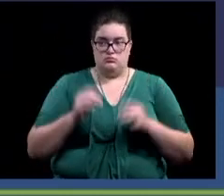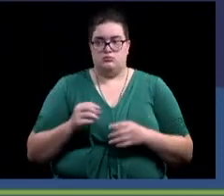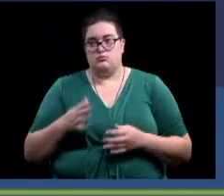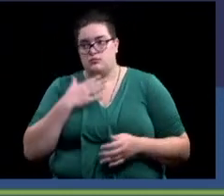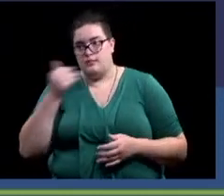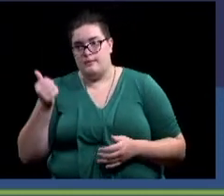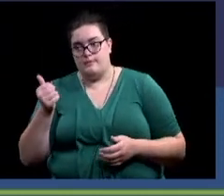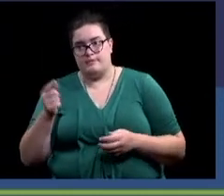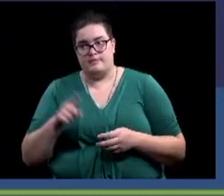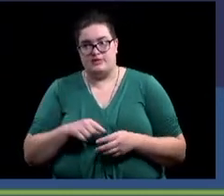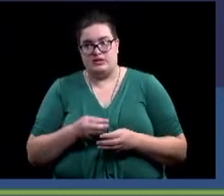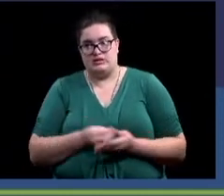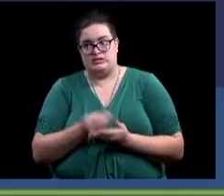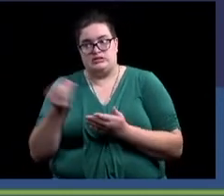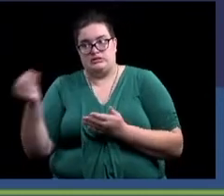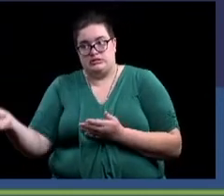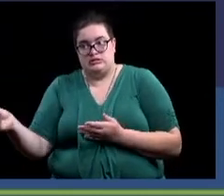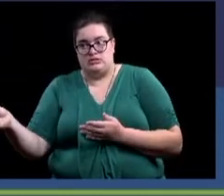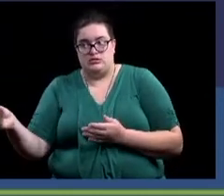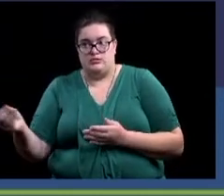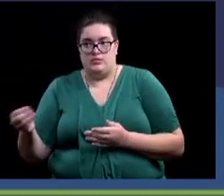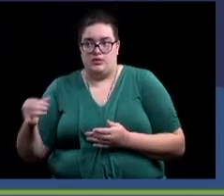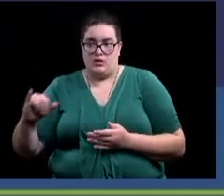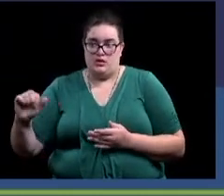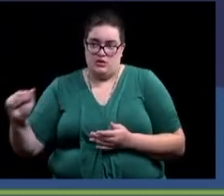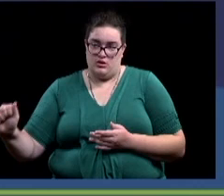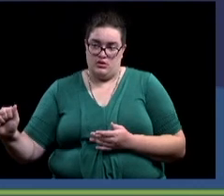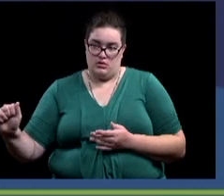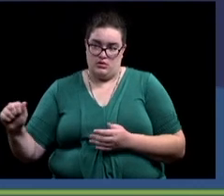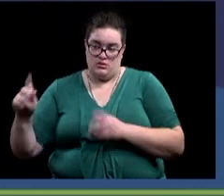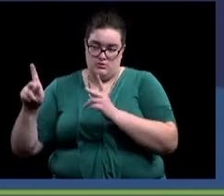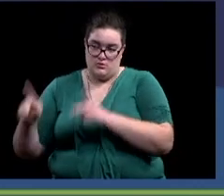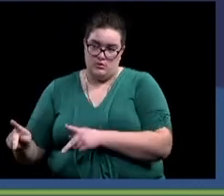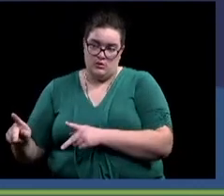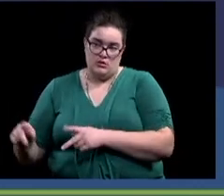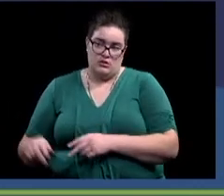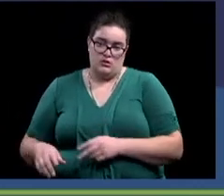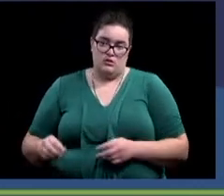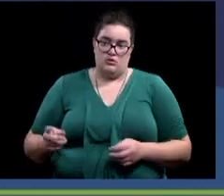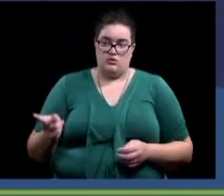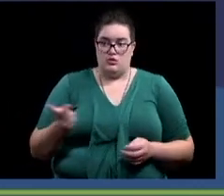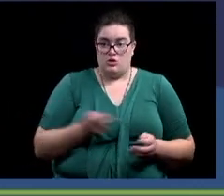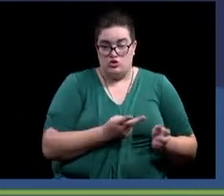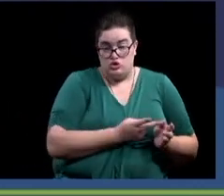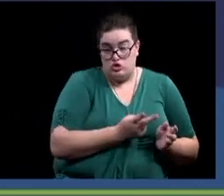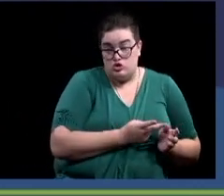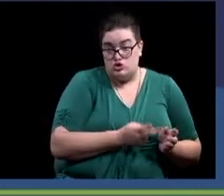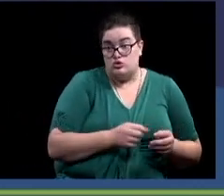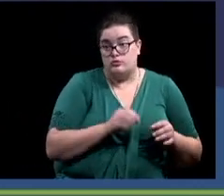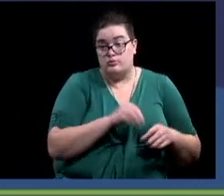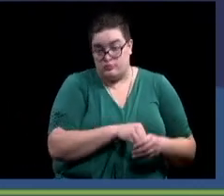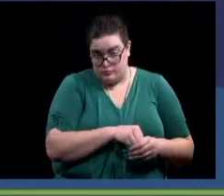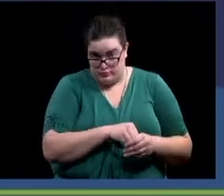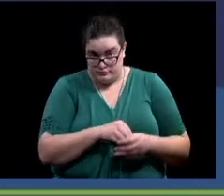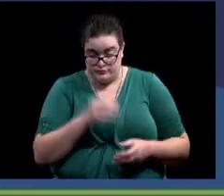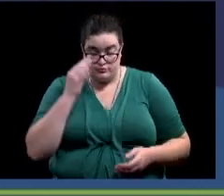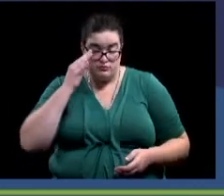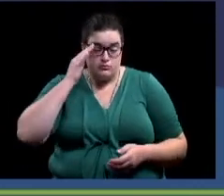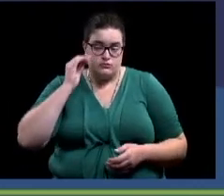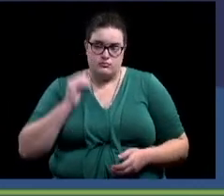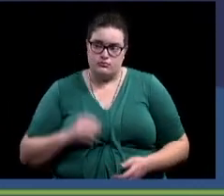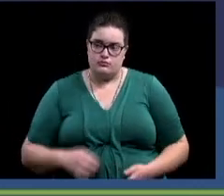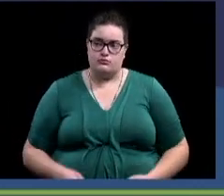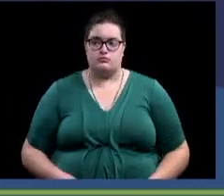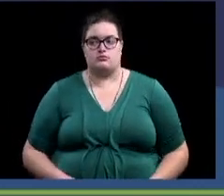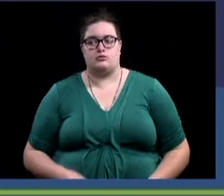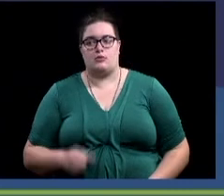when two or more employees from different sections are involved. In those cases, the Professional Standards and Conduct Supervisor, also known as Internal